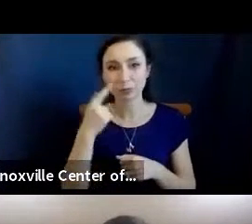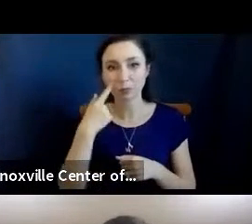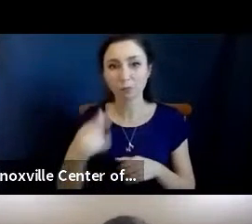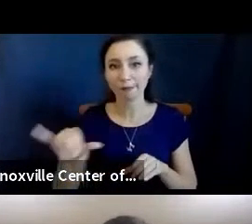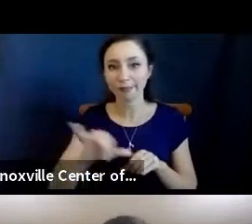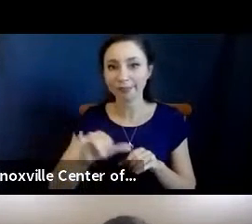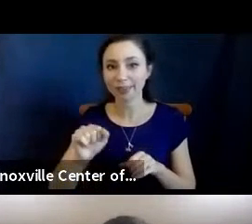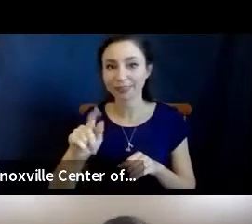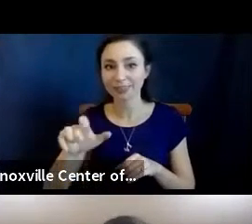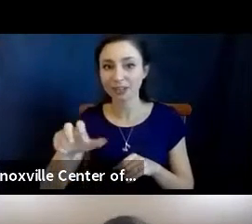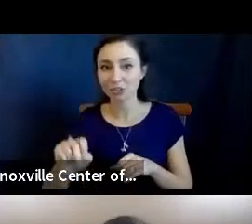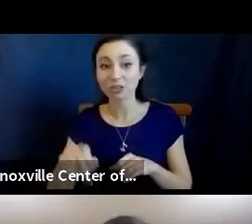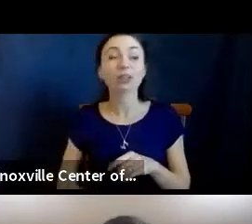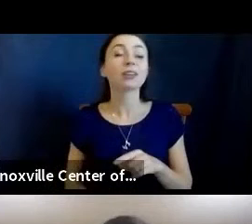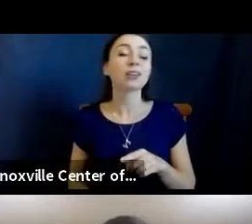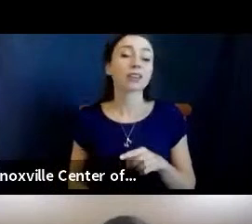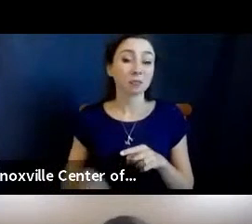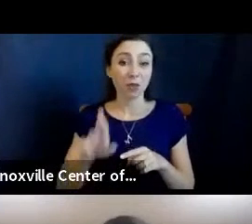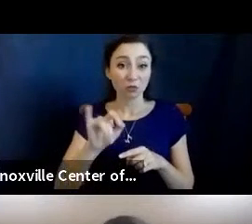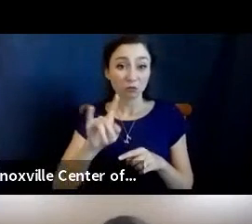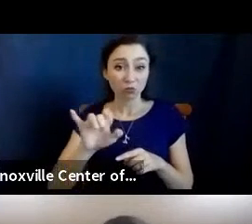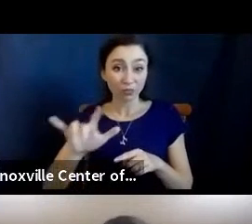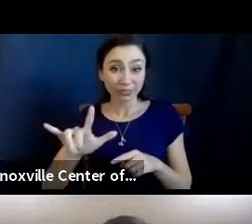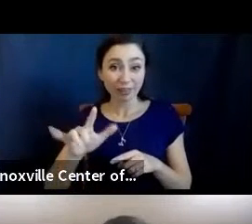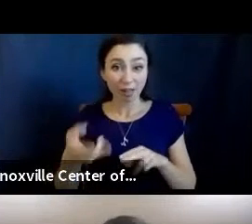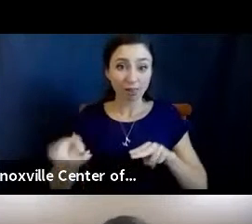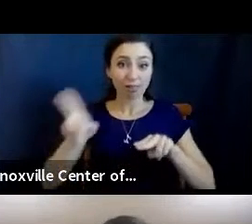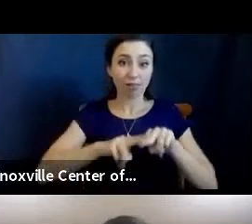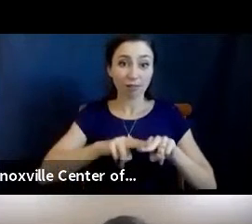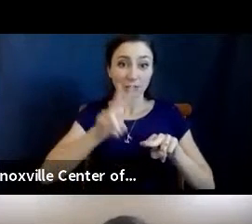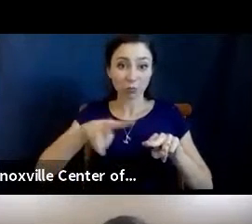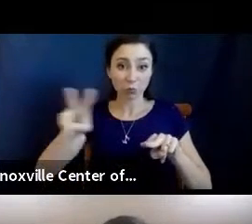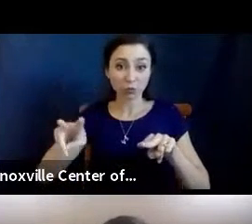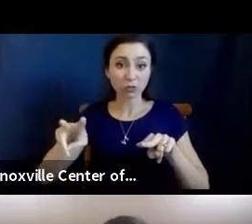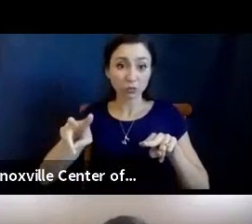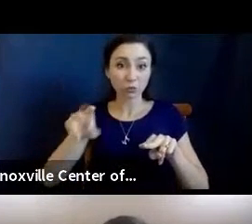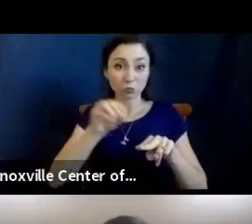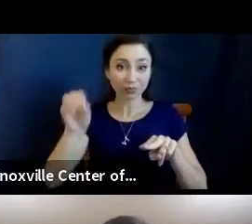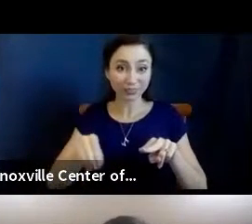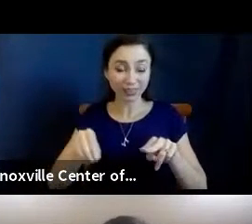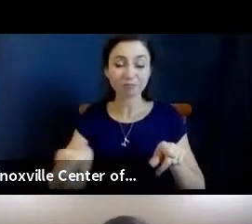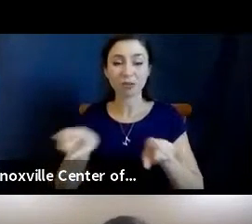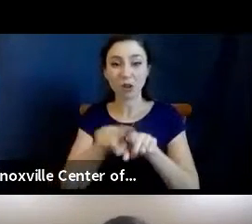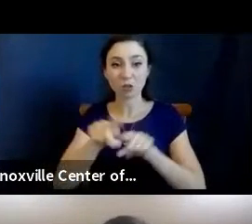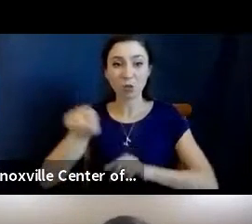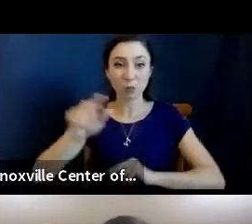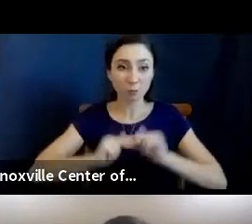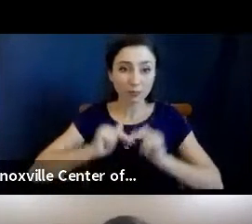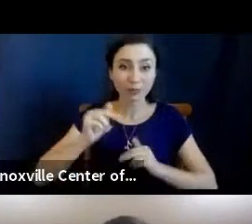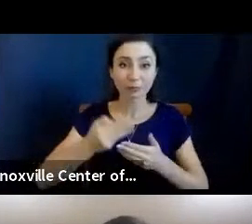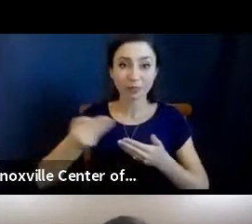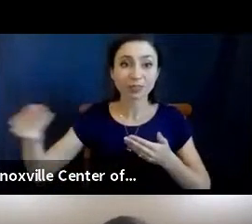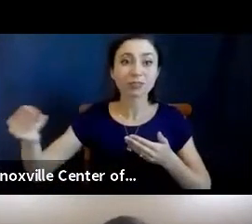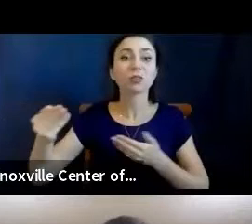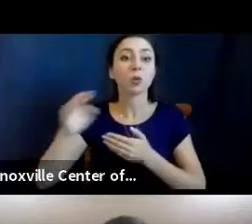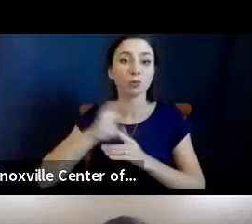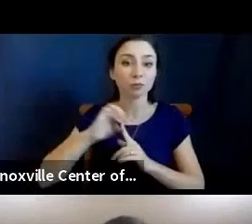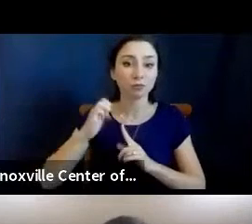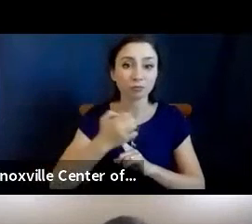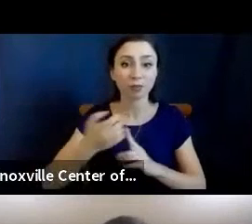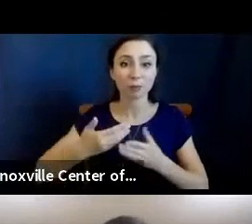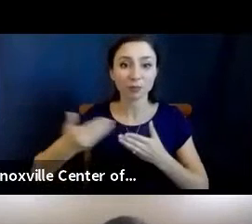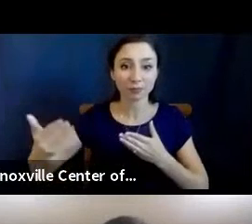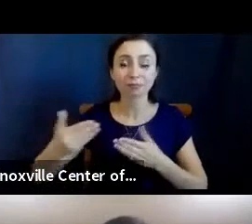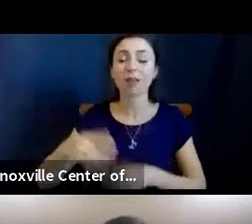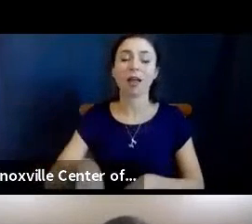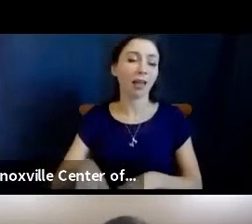up from last August. E-commerce is up 22%, but so are building materials and garden supplies, which are up 15%.